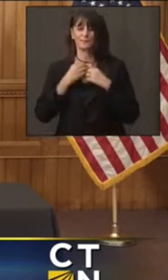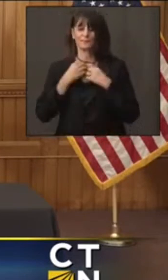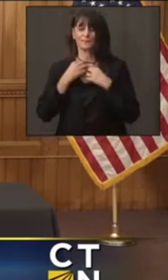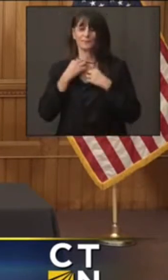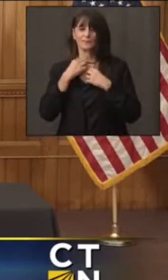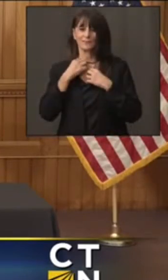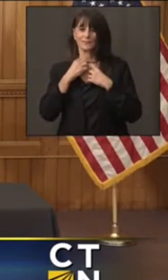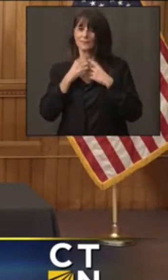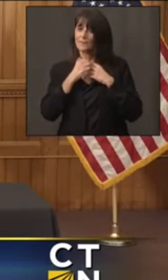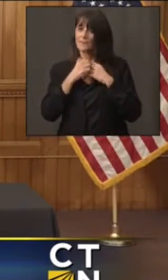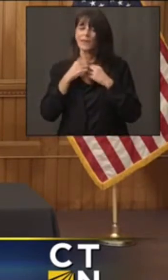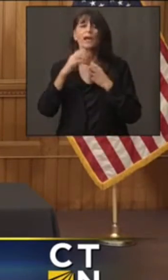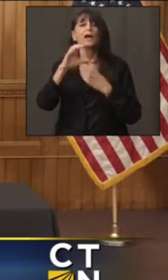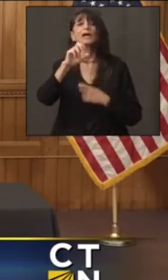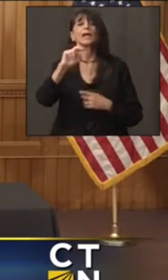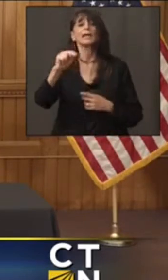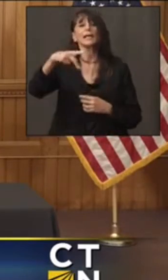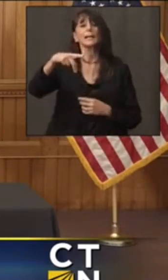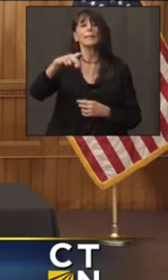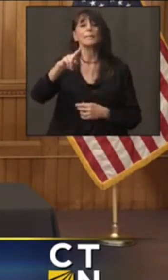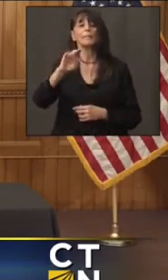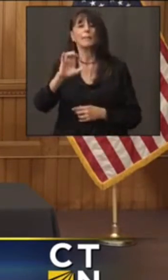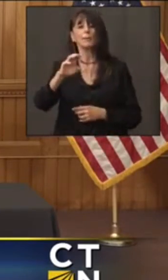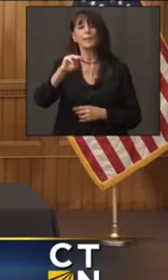Connecticut Public Media.